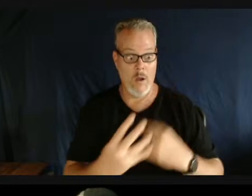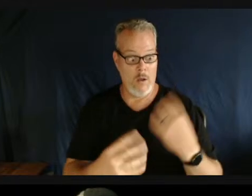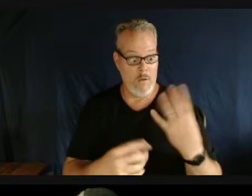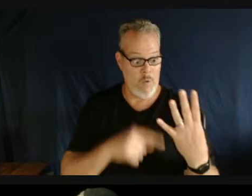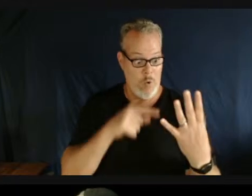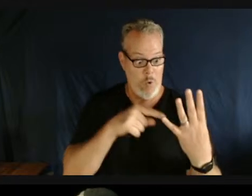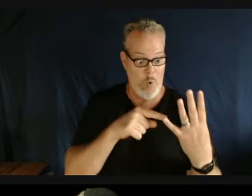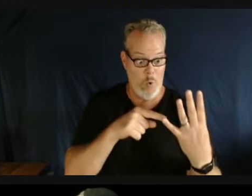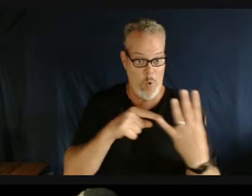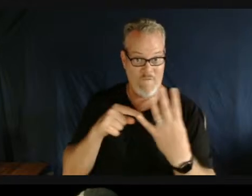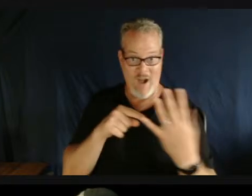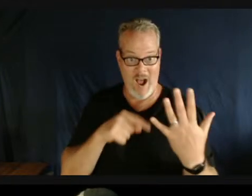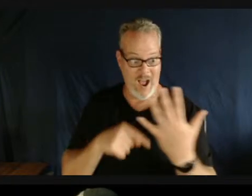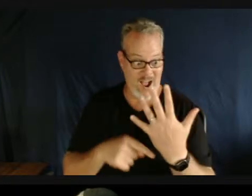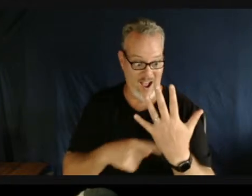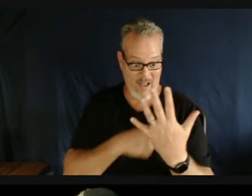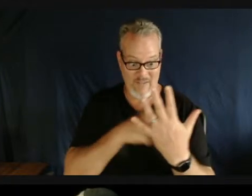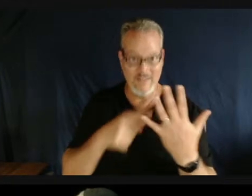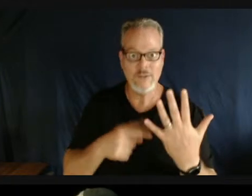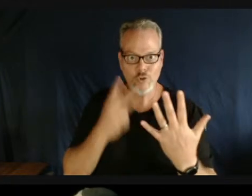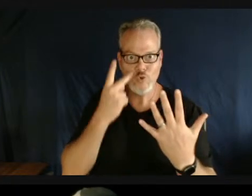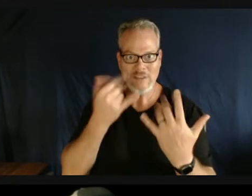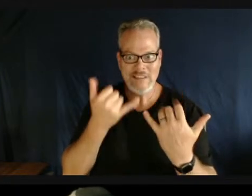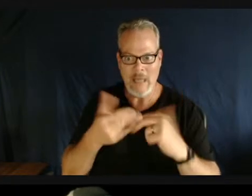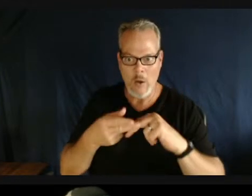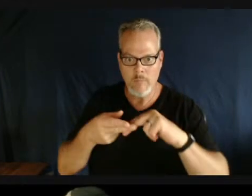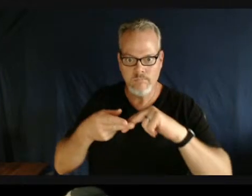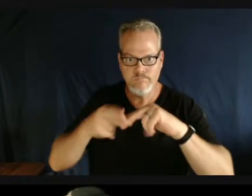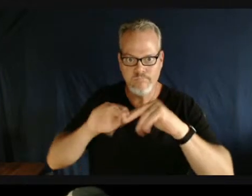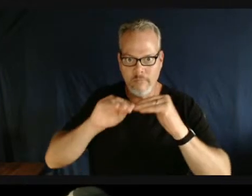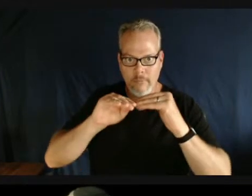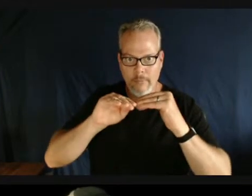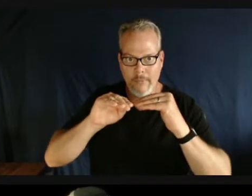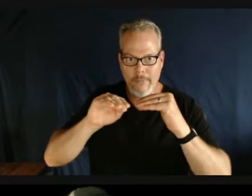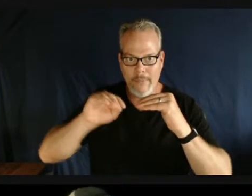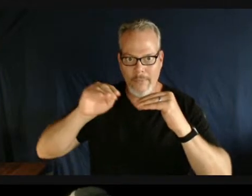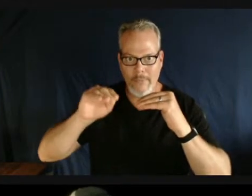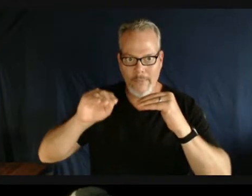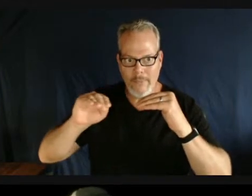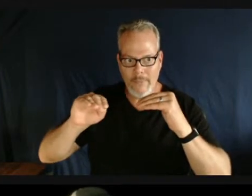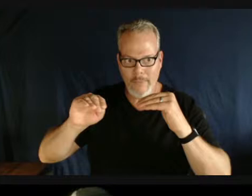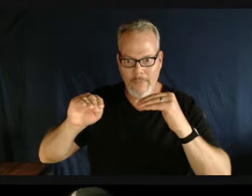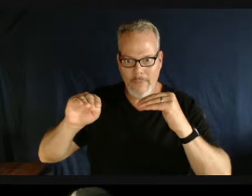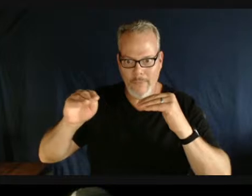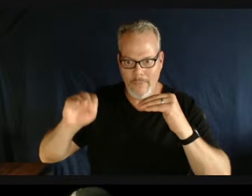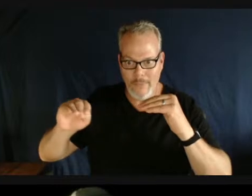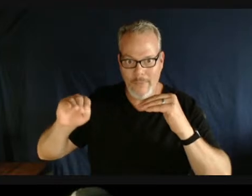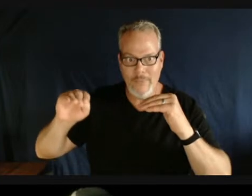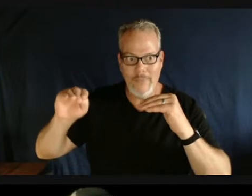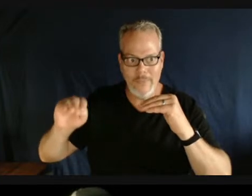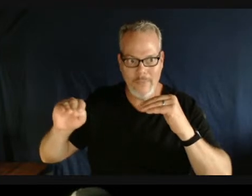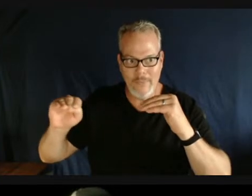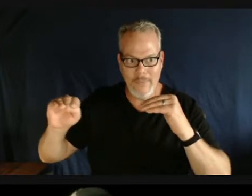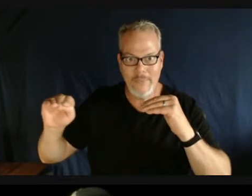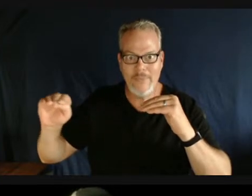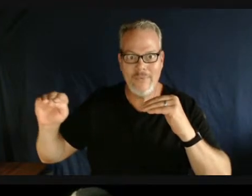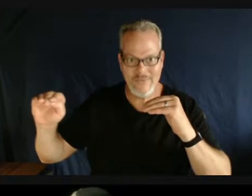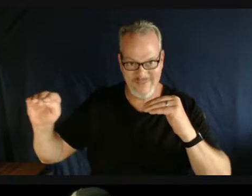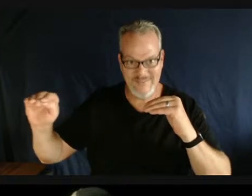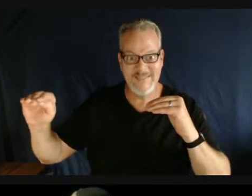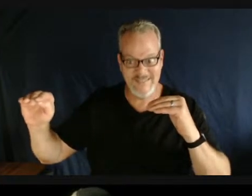to 5, you can see we're mostly at this equilibrium level right there, and slight wigglings up and down, but within some error,